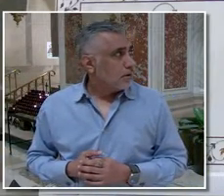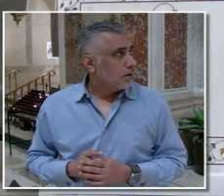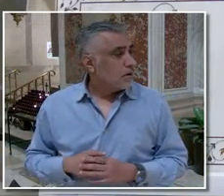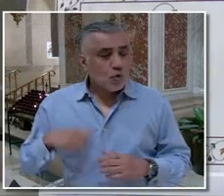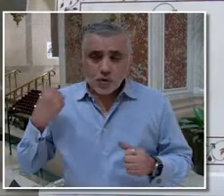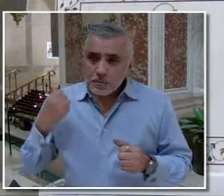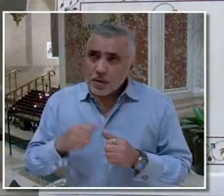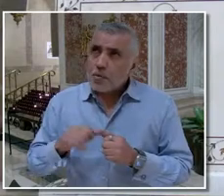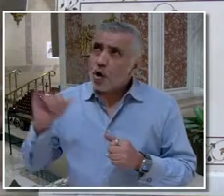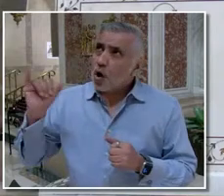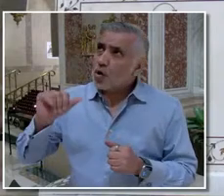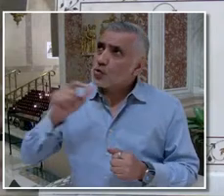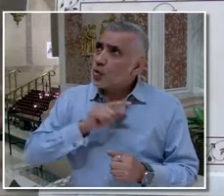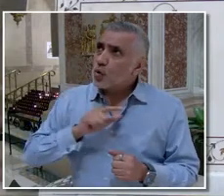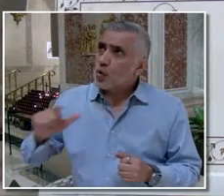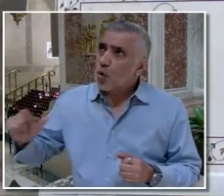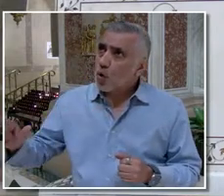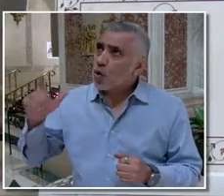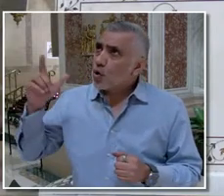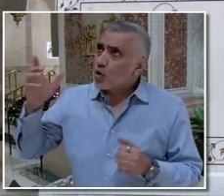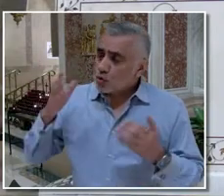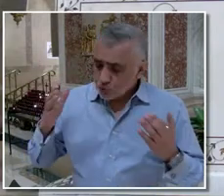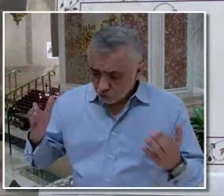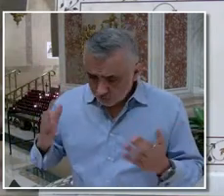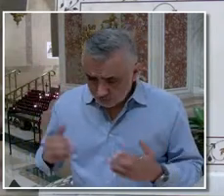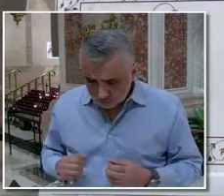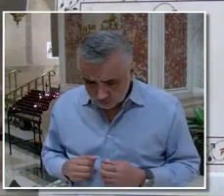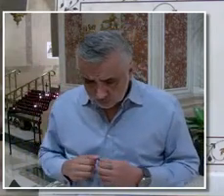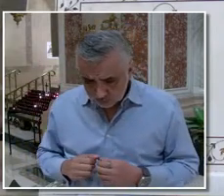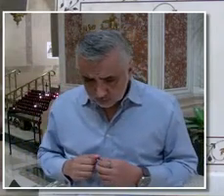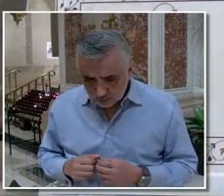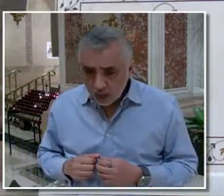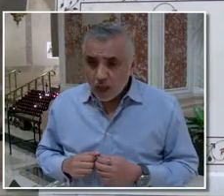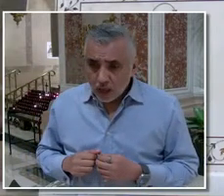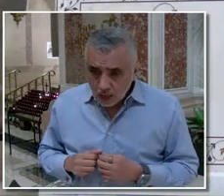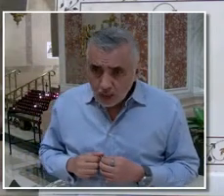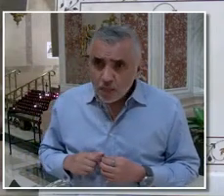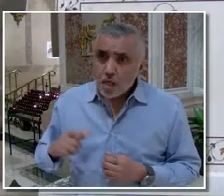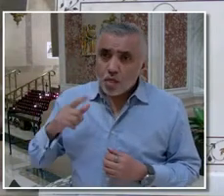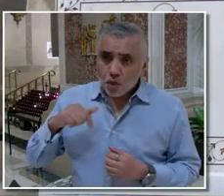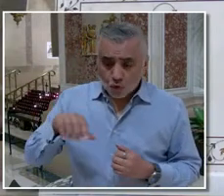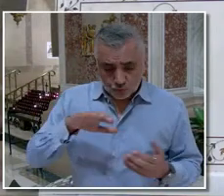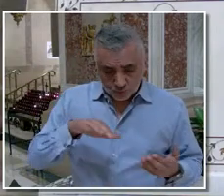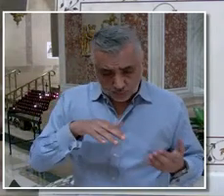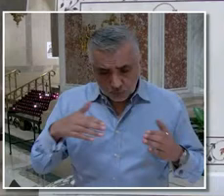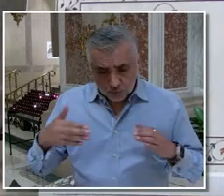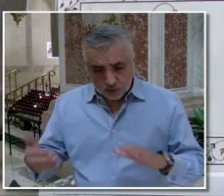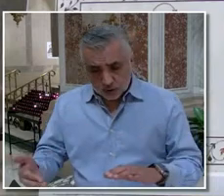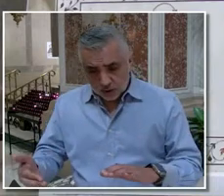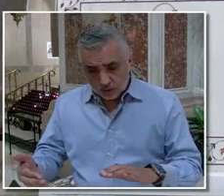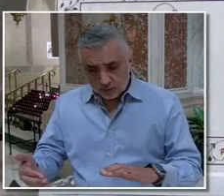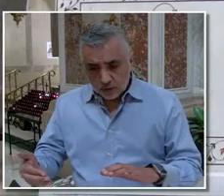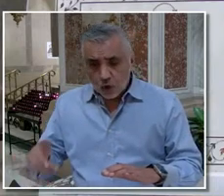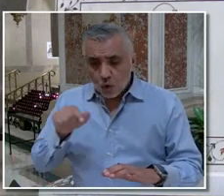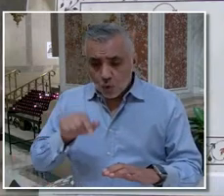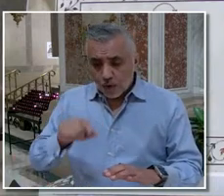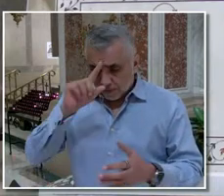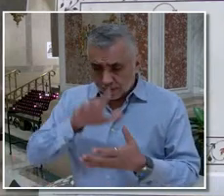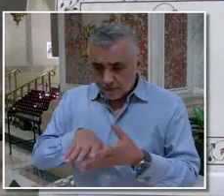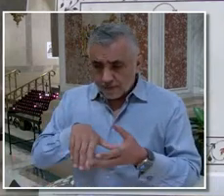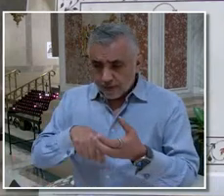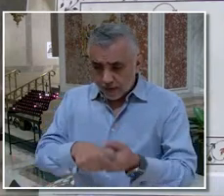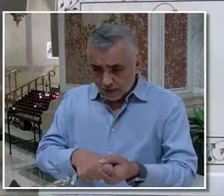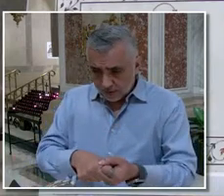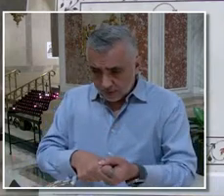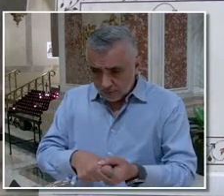Remember also, Lord, your servants and those who have gone before us with the sign of faith and rest